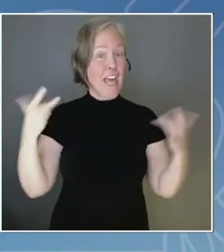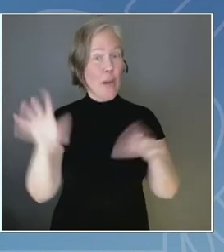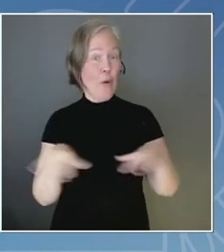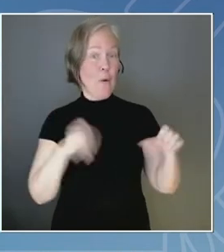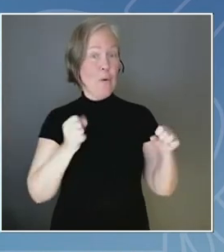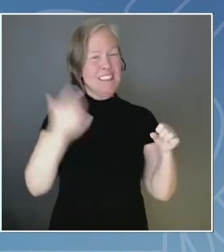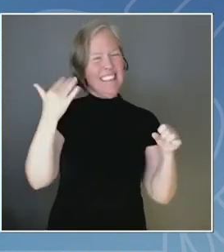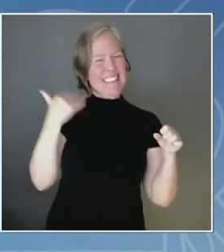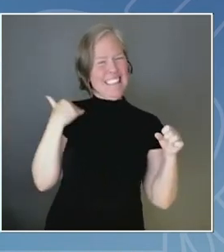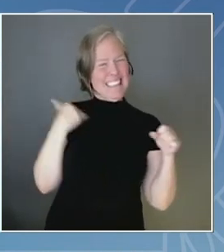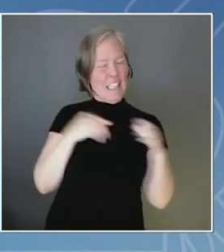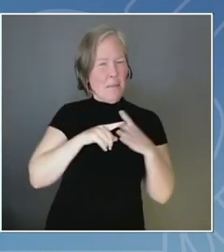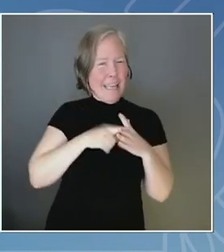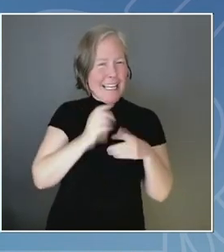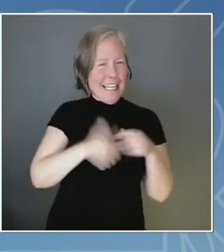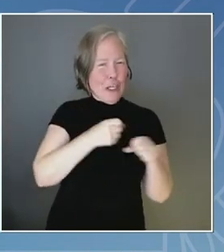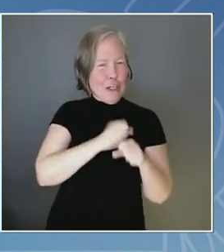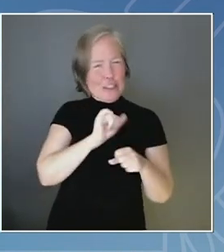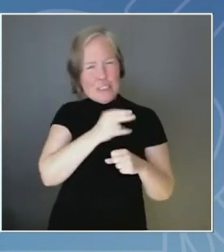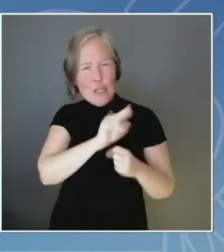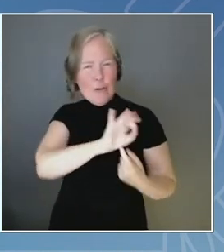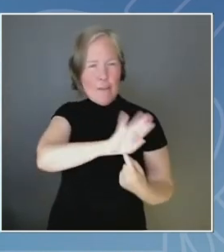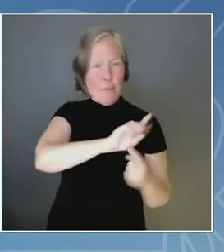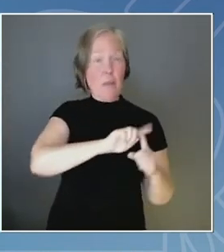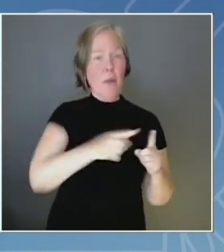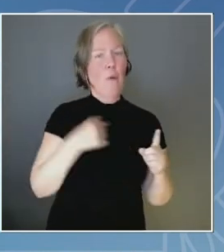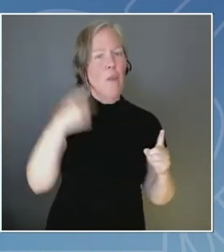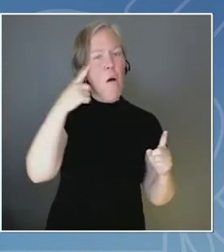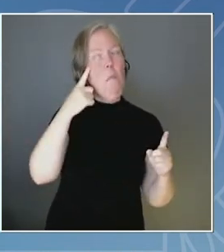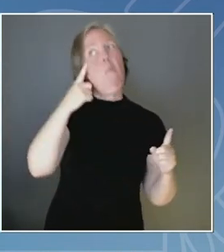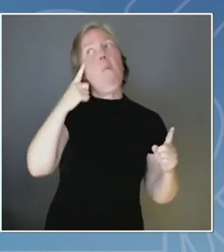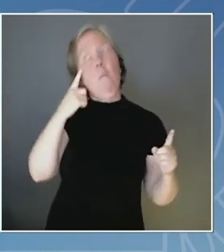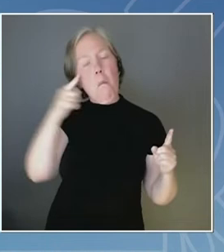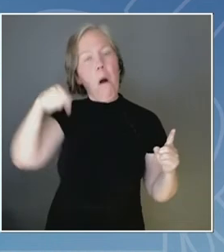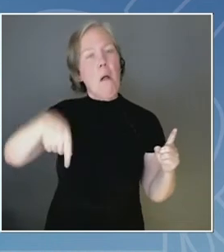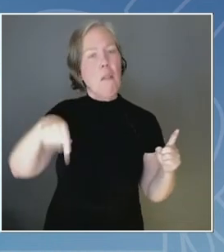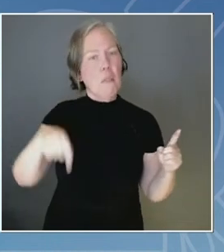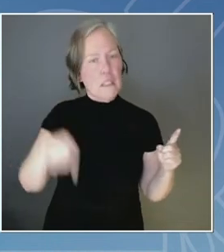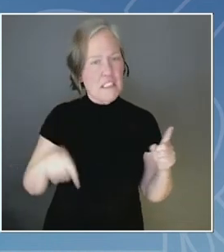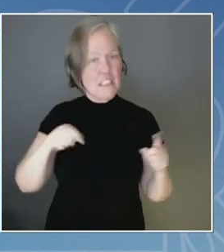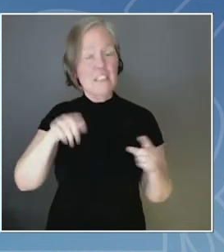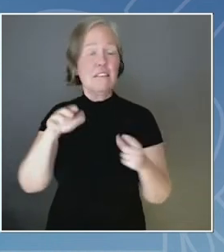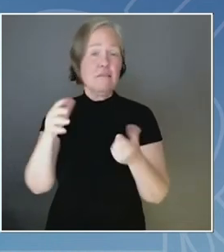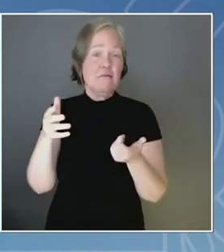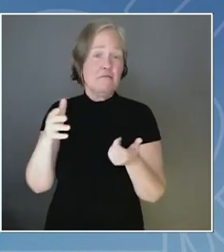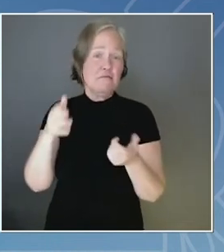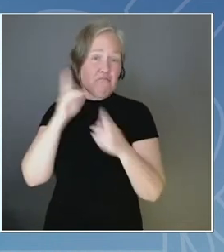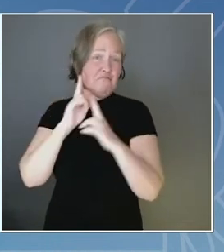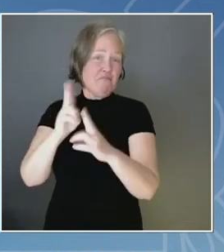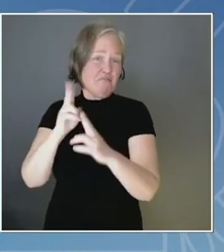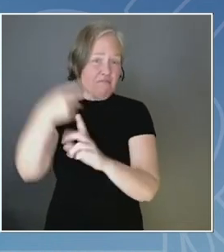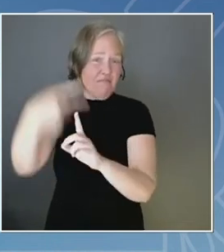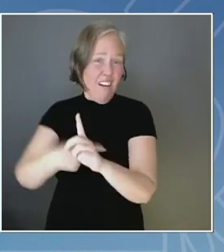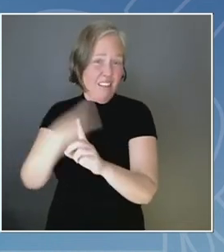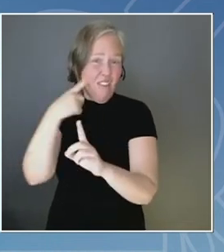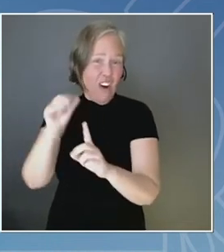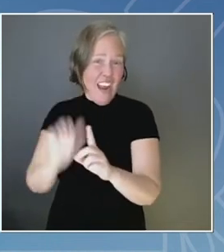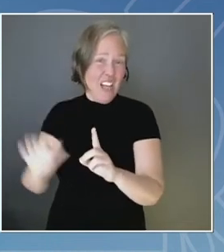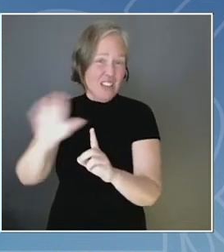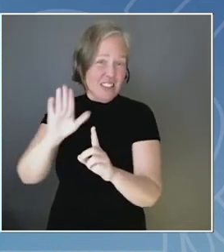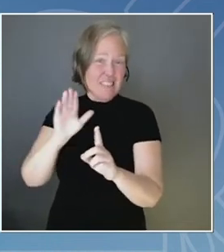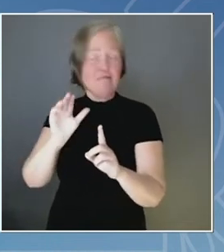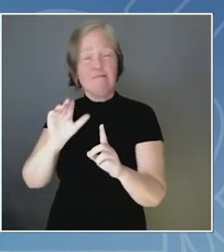our Southeast Asian American heroes and heroines during Asian American, Native Hawaiian, and Pacific Islander Heritage Month. And when I look at the screen of faces zooming in